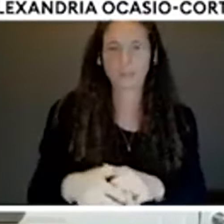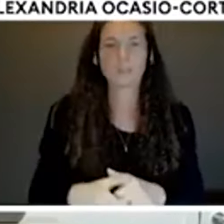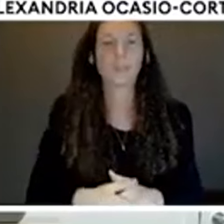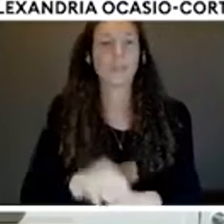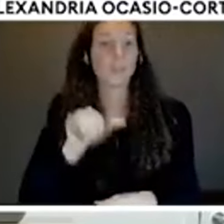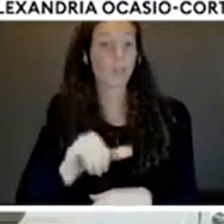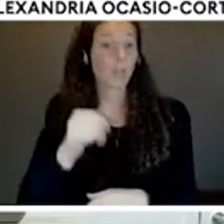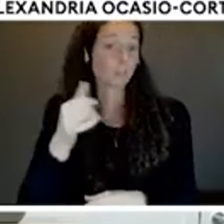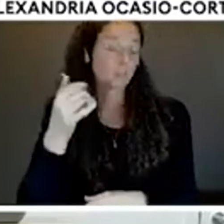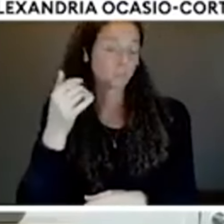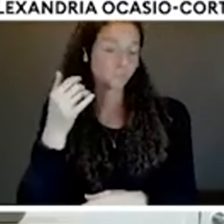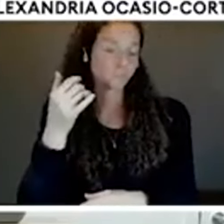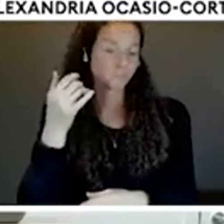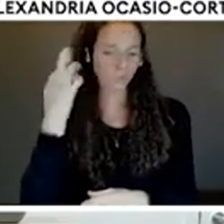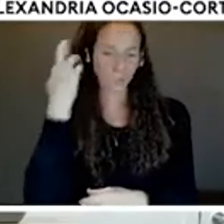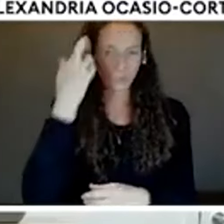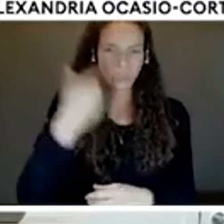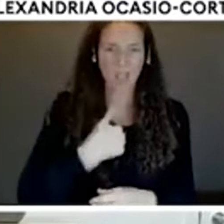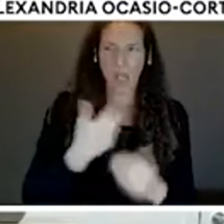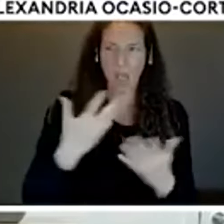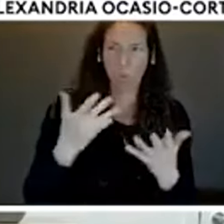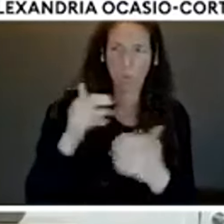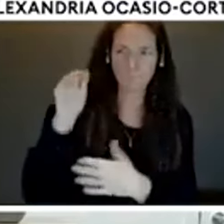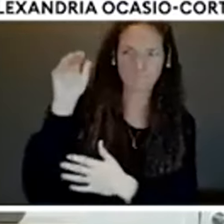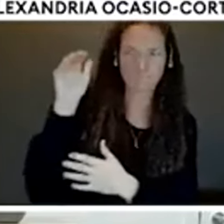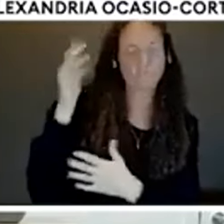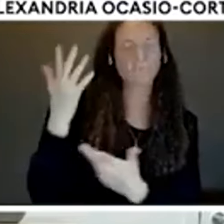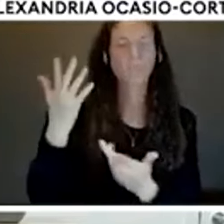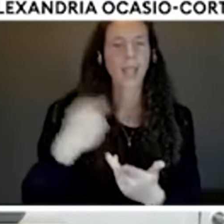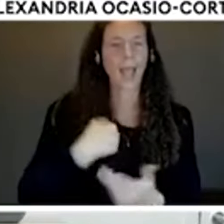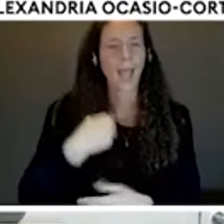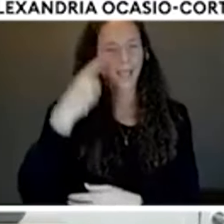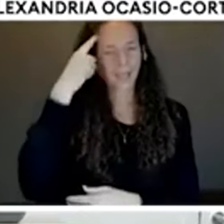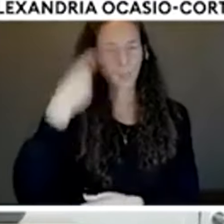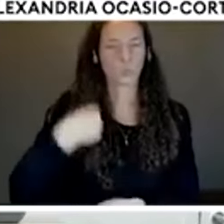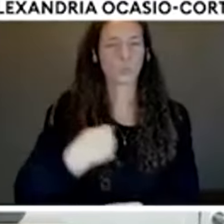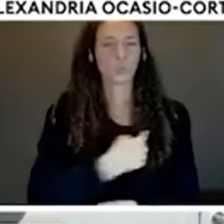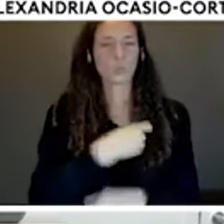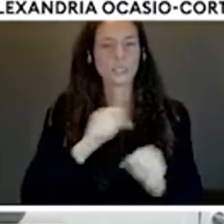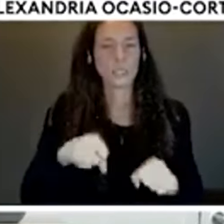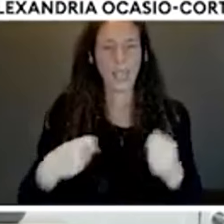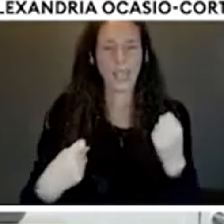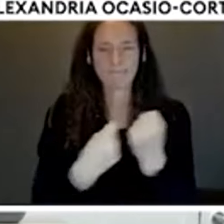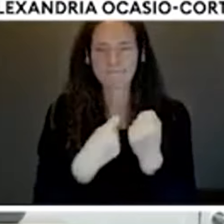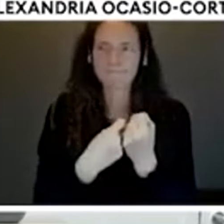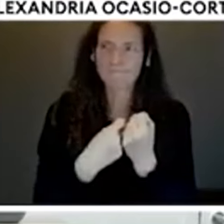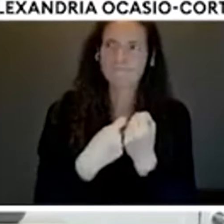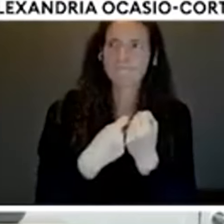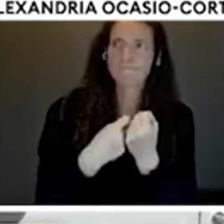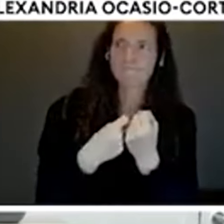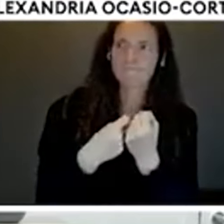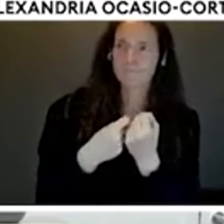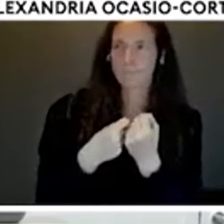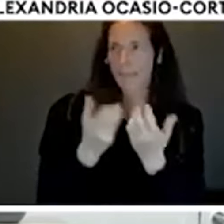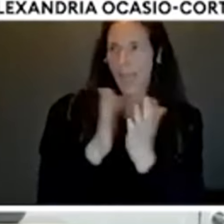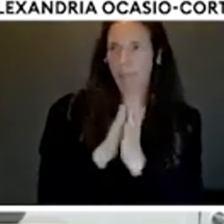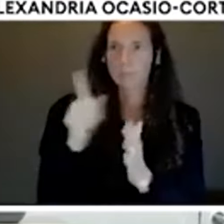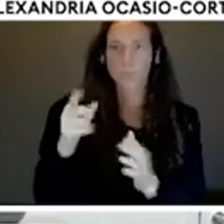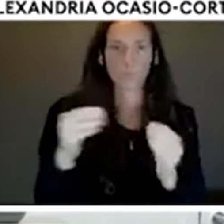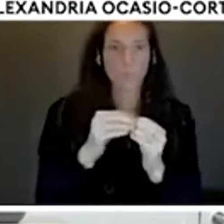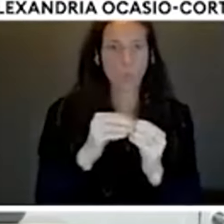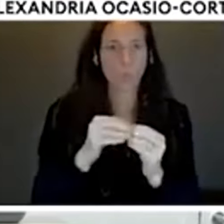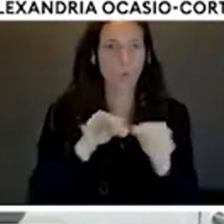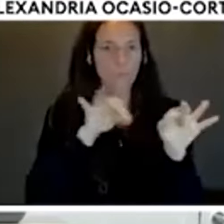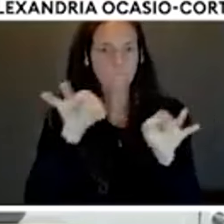at on all of this. I think we can advocate for more transparency on that, because I'm in complete